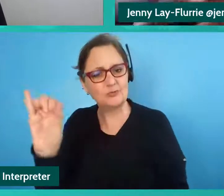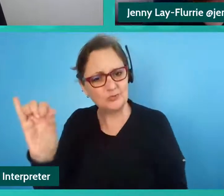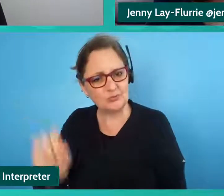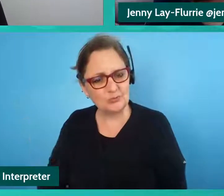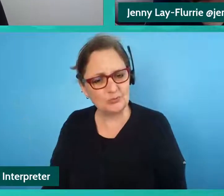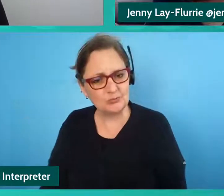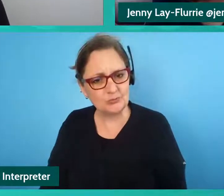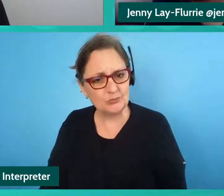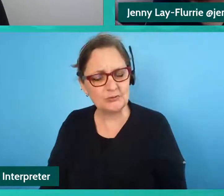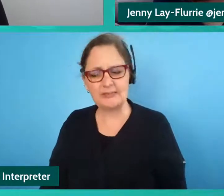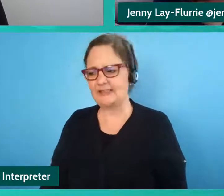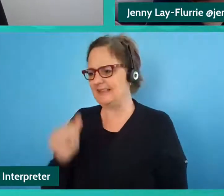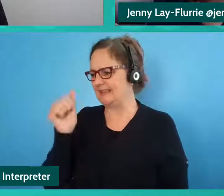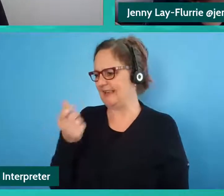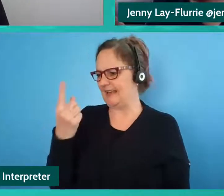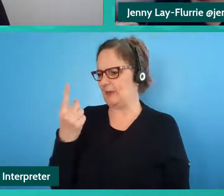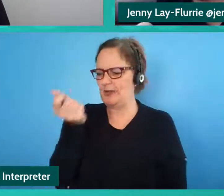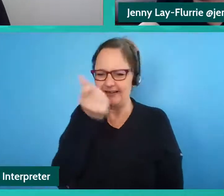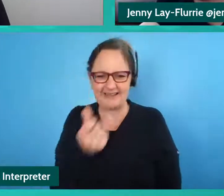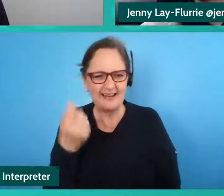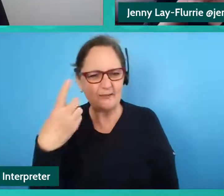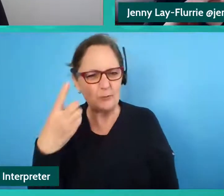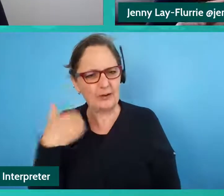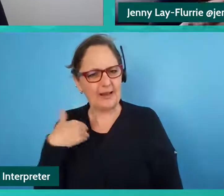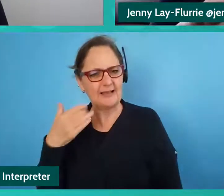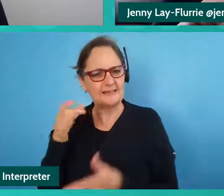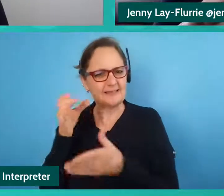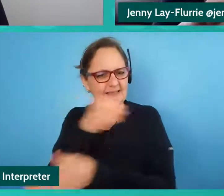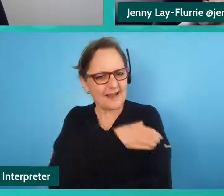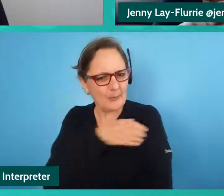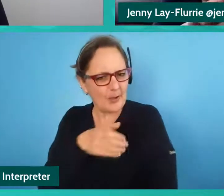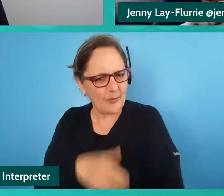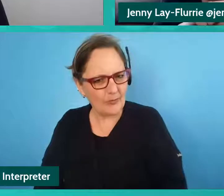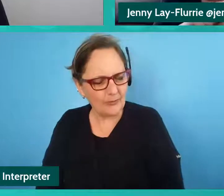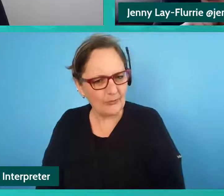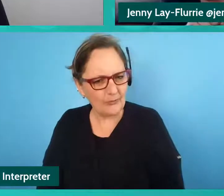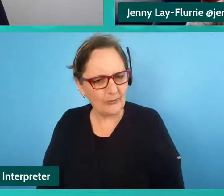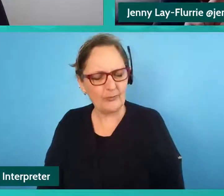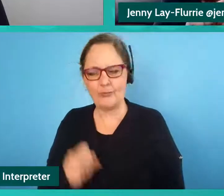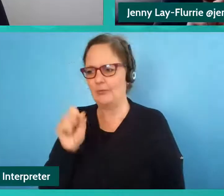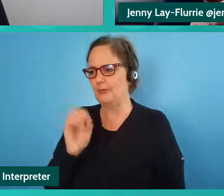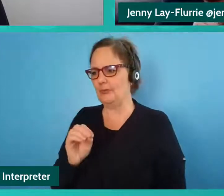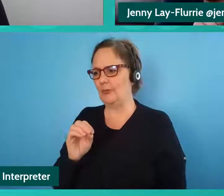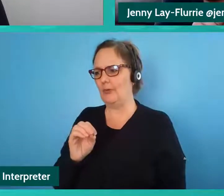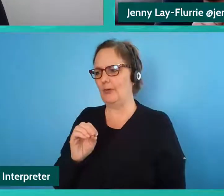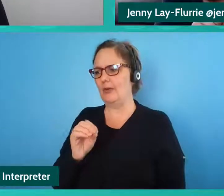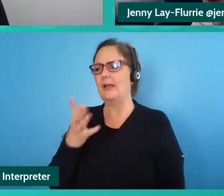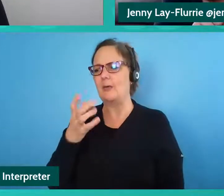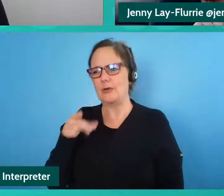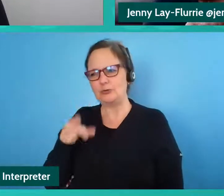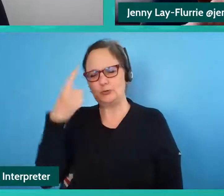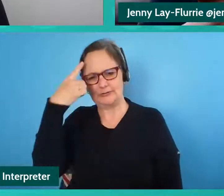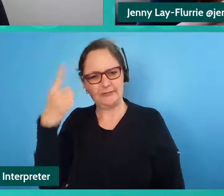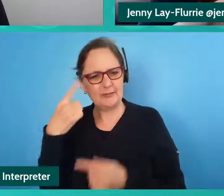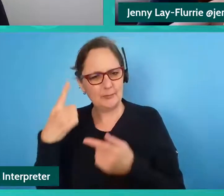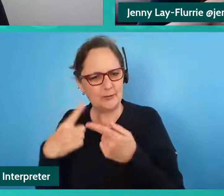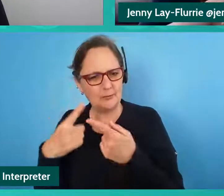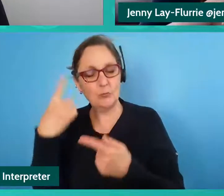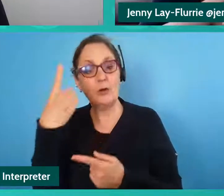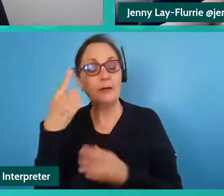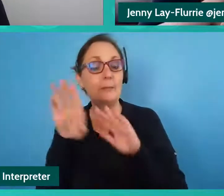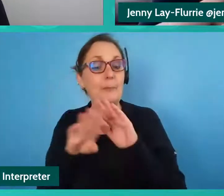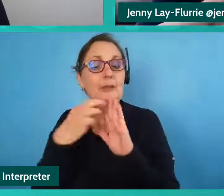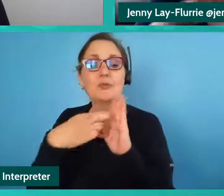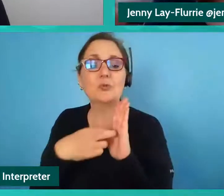anyone and everyone has that power. Couple of key things that I would really think about. One basic rule. In fact,